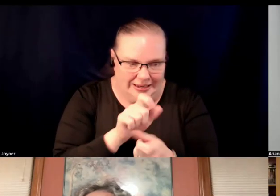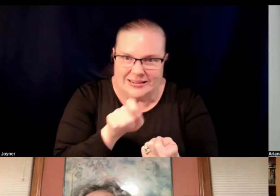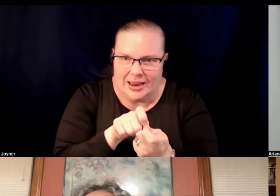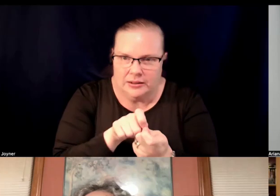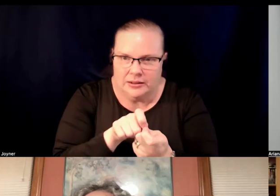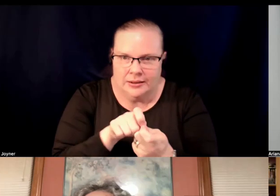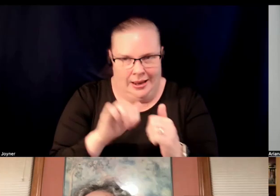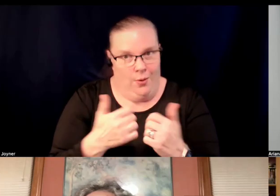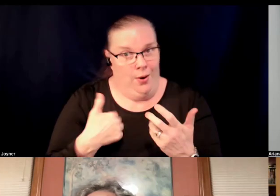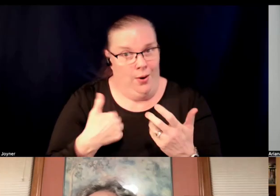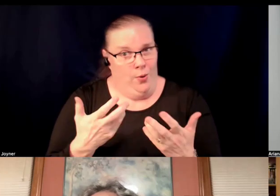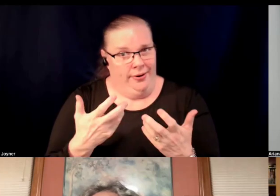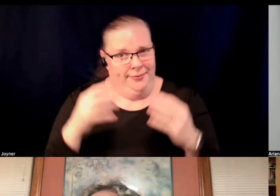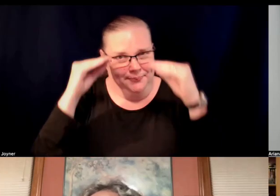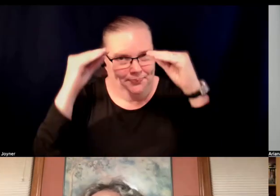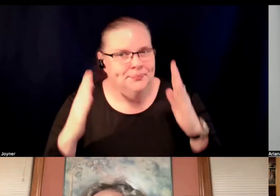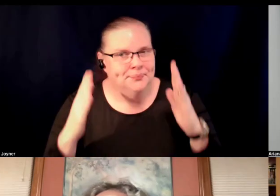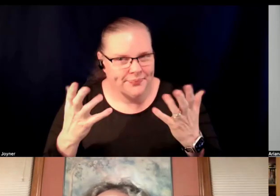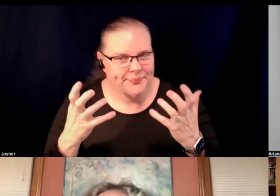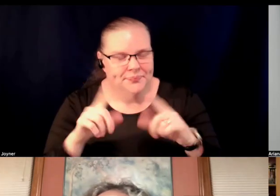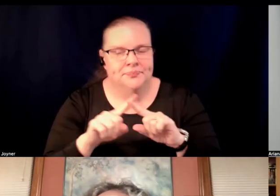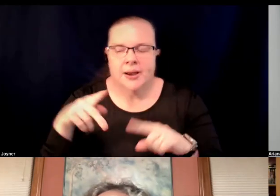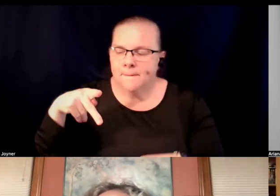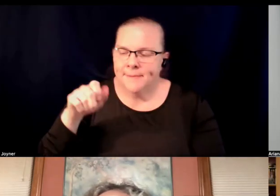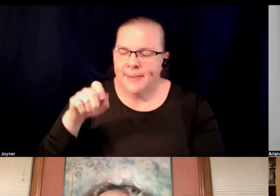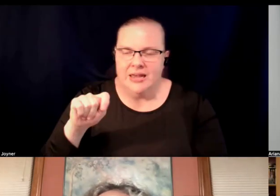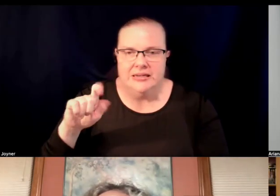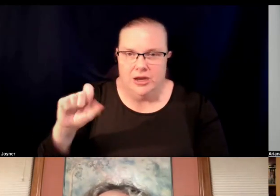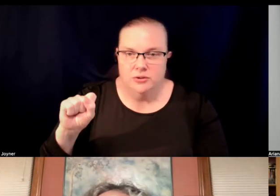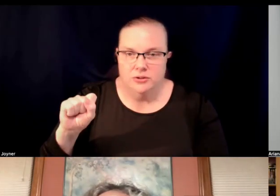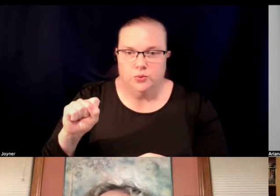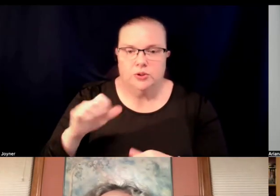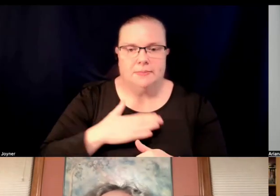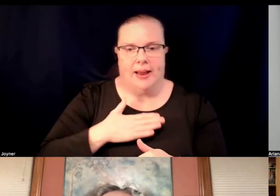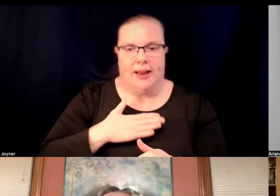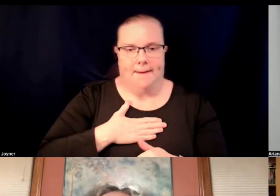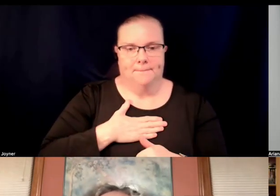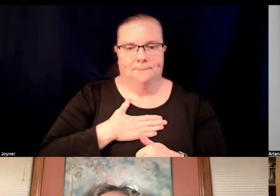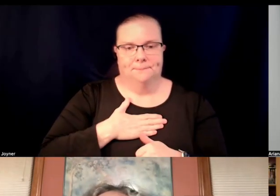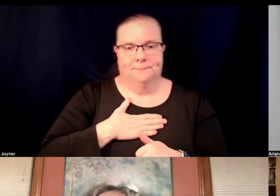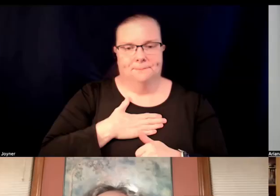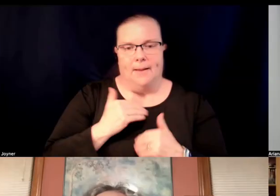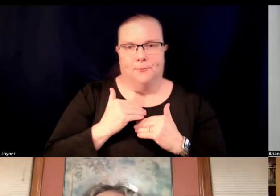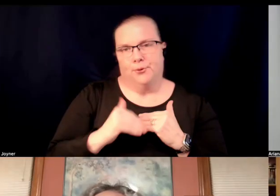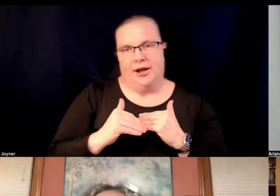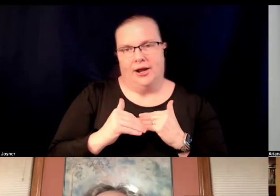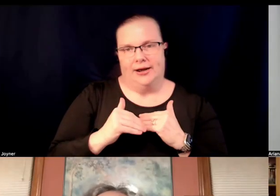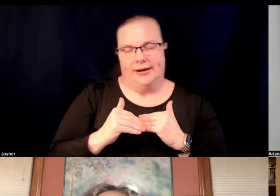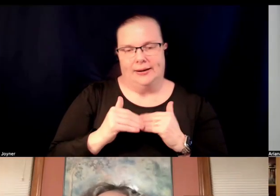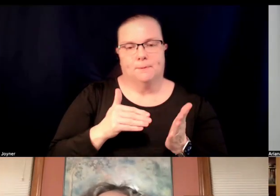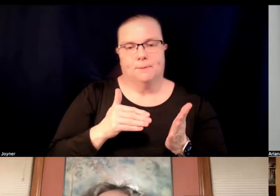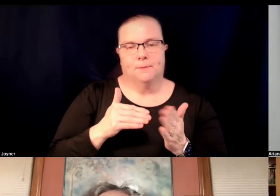professors wanted. But pastels is where was my butter and jam, as you would say. My bread and butter. There it